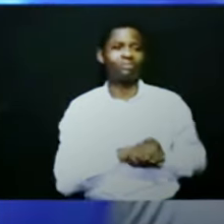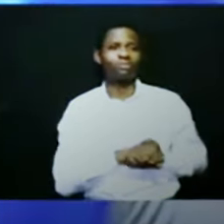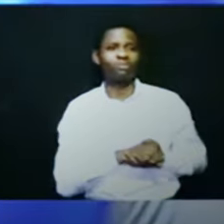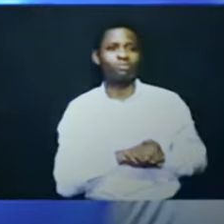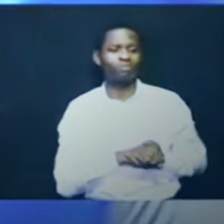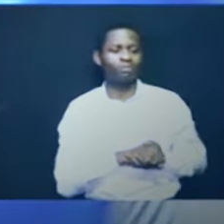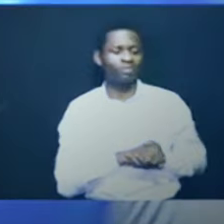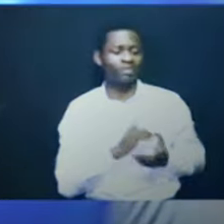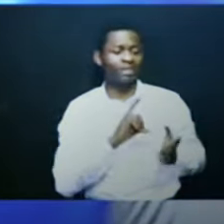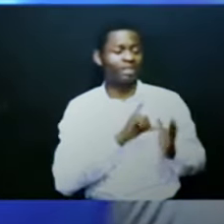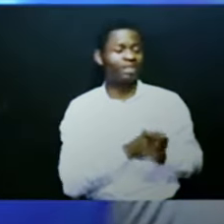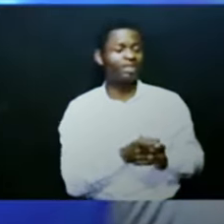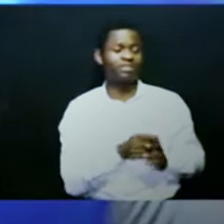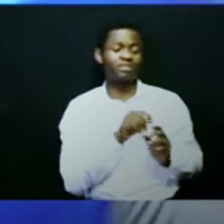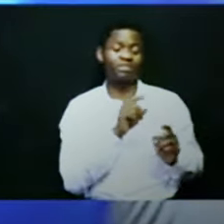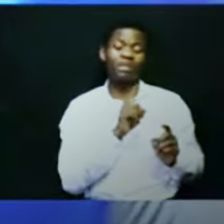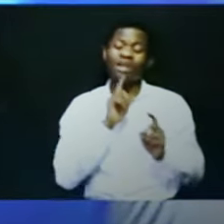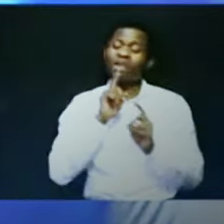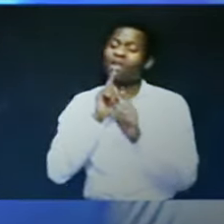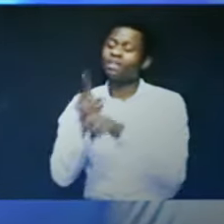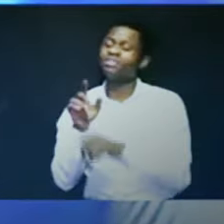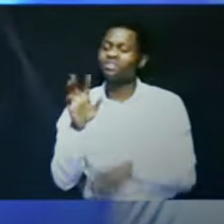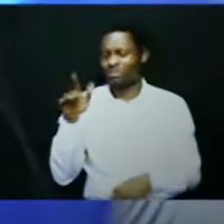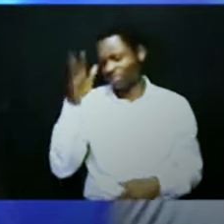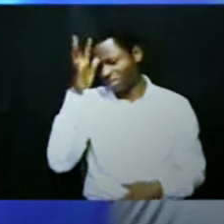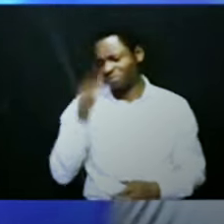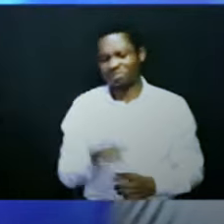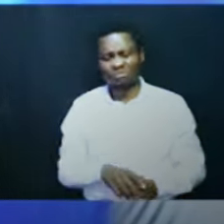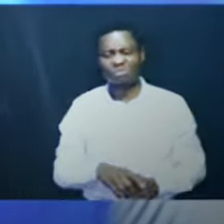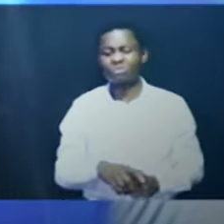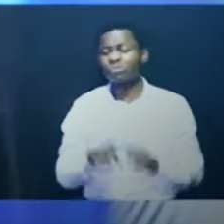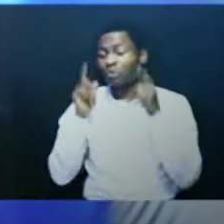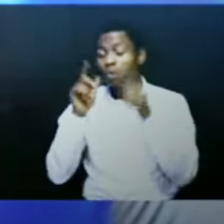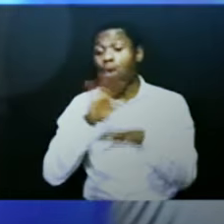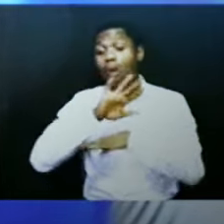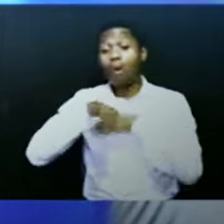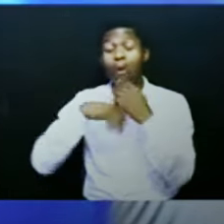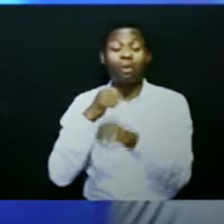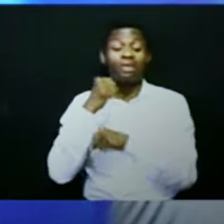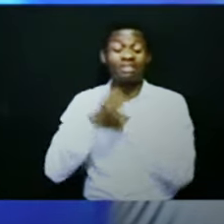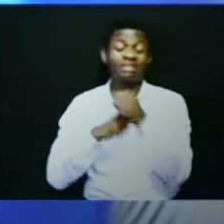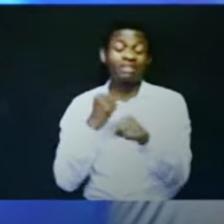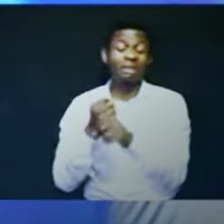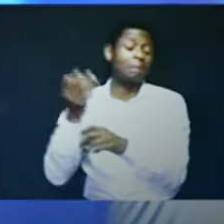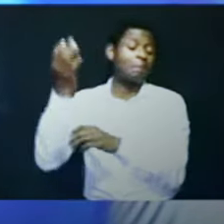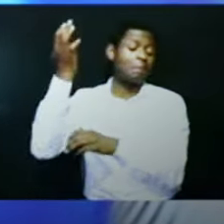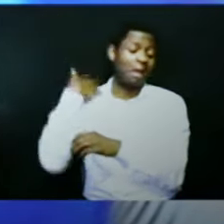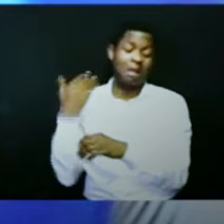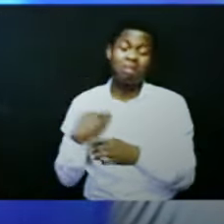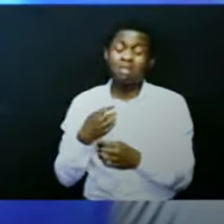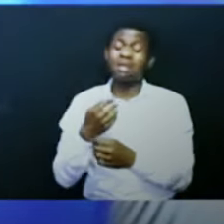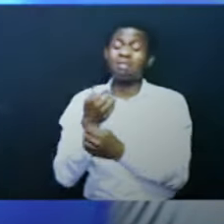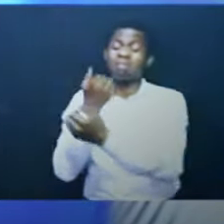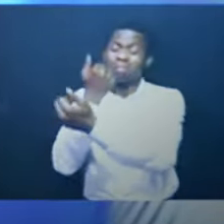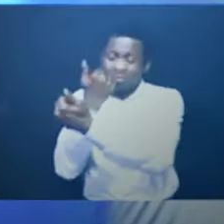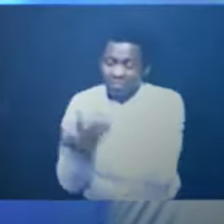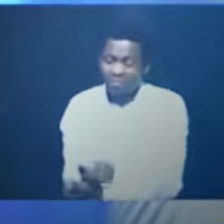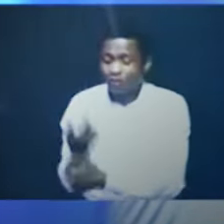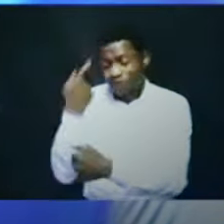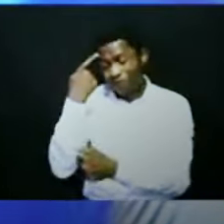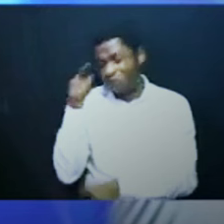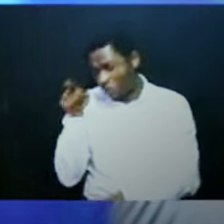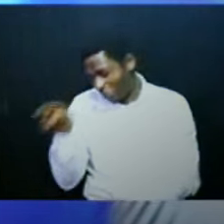But he answered his father, "Look, all these years I have been slaving for